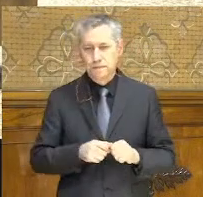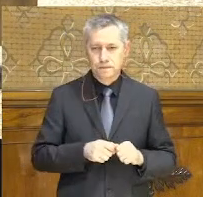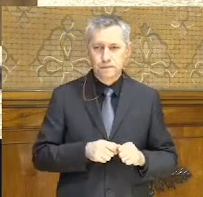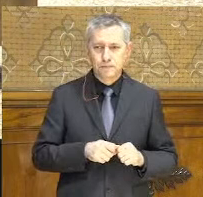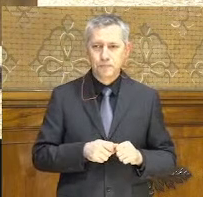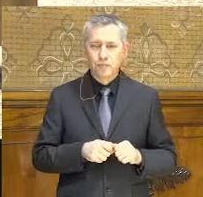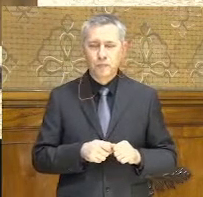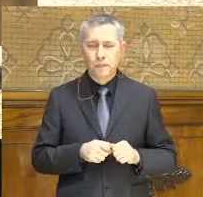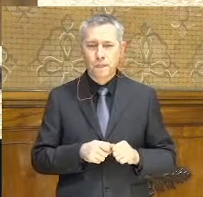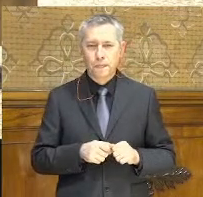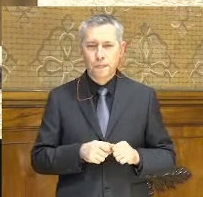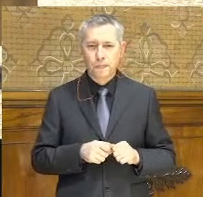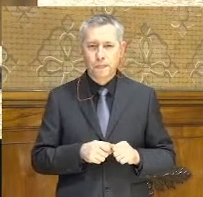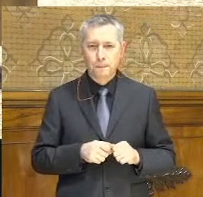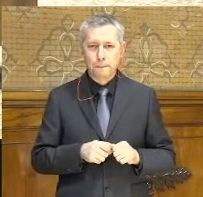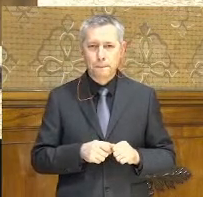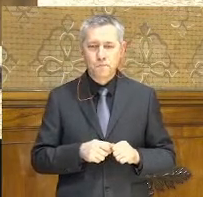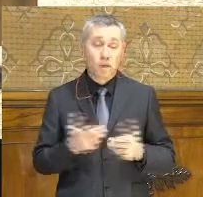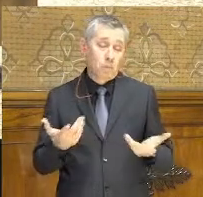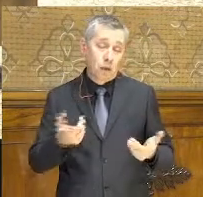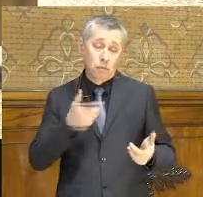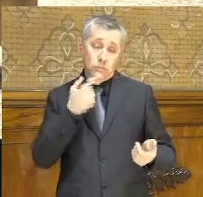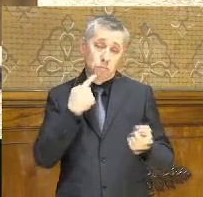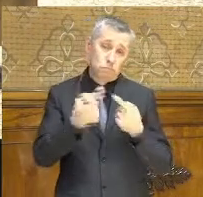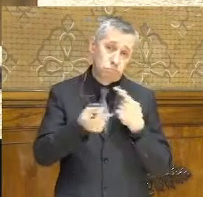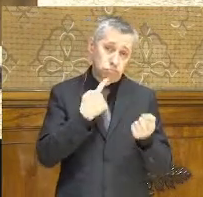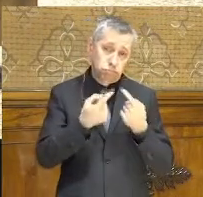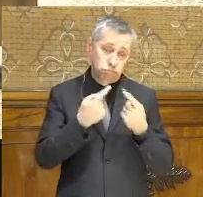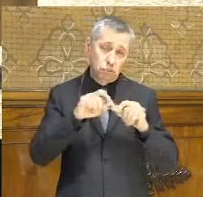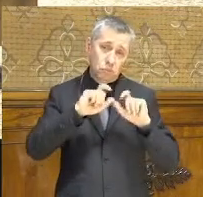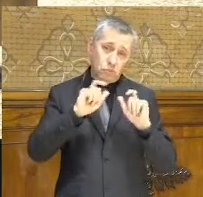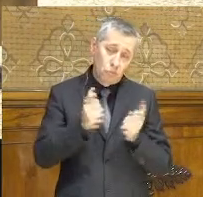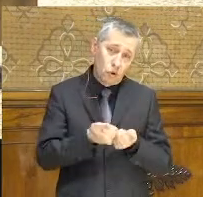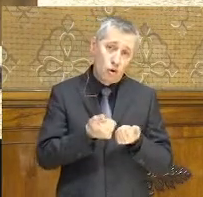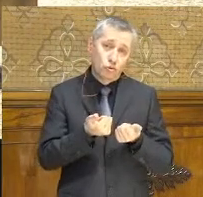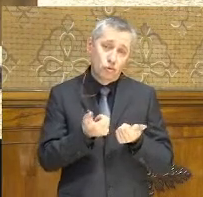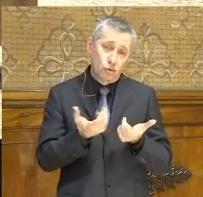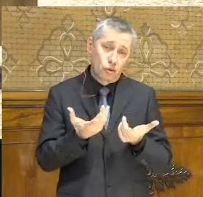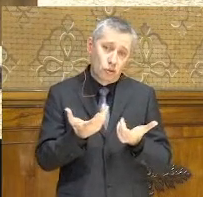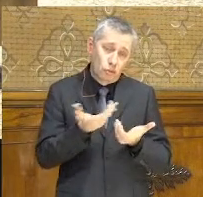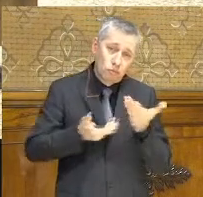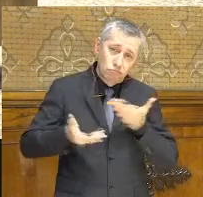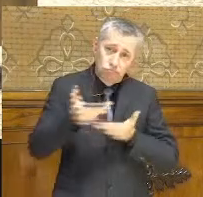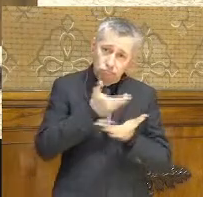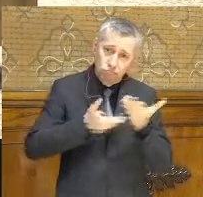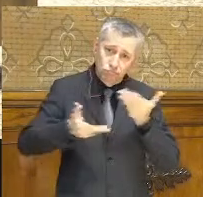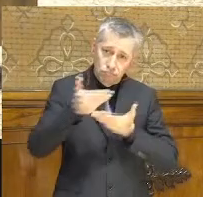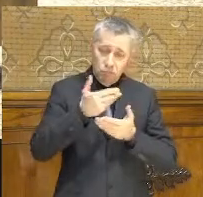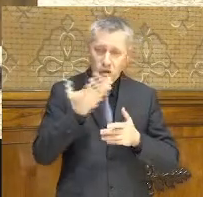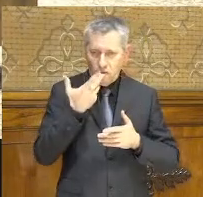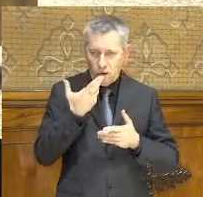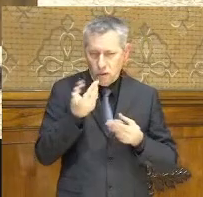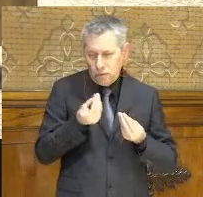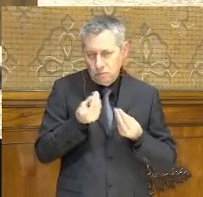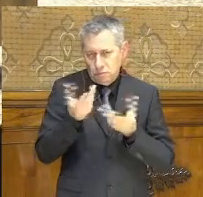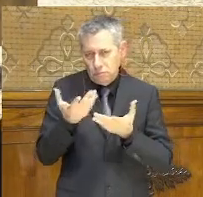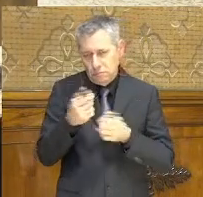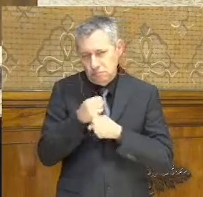in engaging ways. So I'll let him start, because I know he starts from the beginning of your talk. Is that